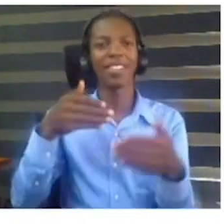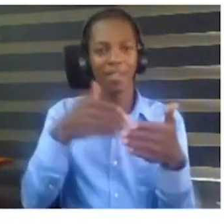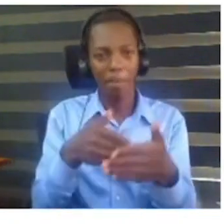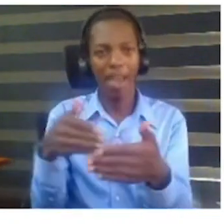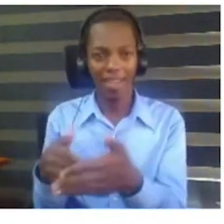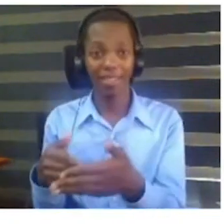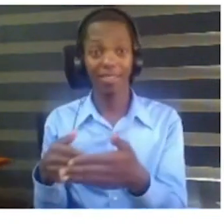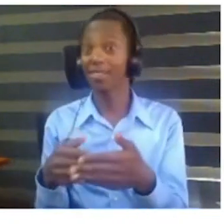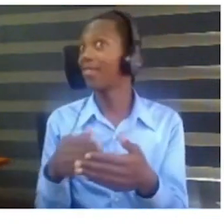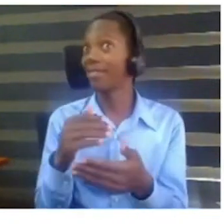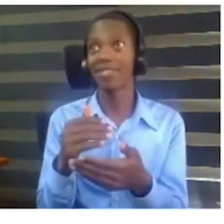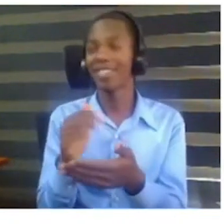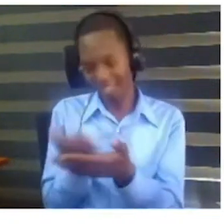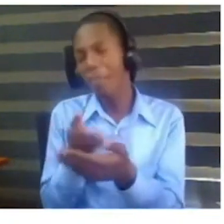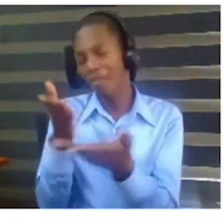do.